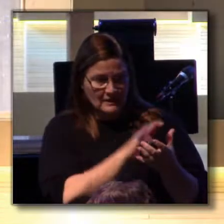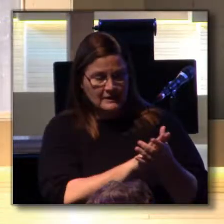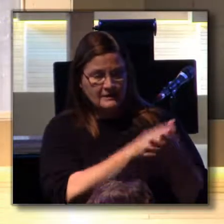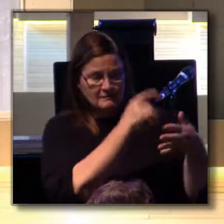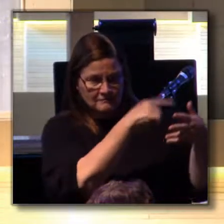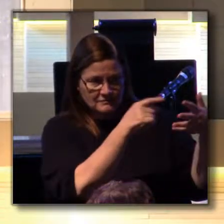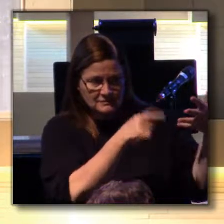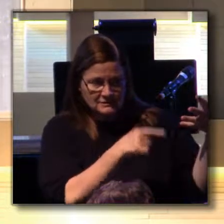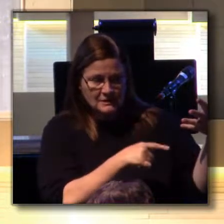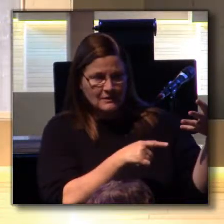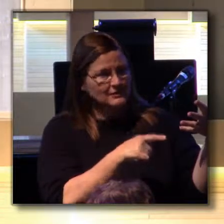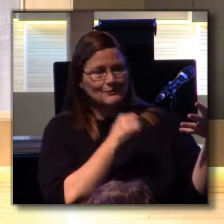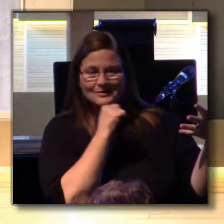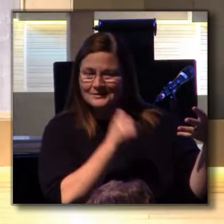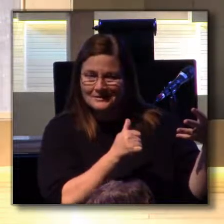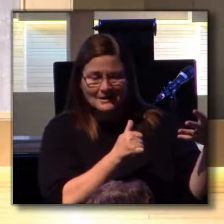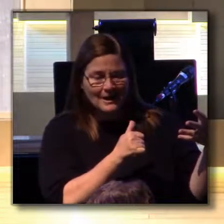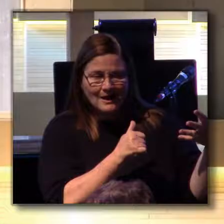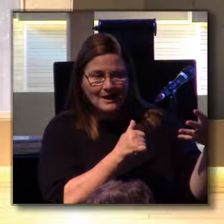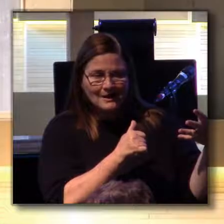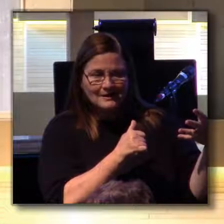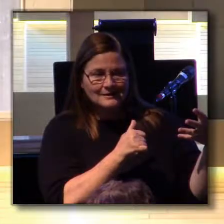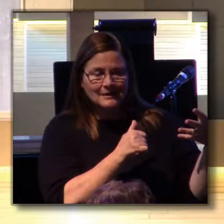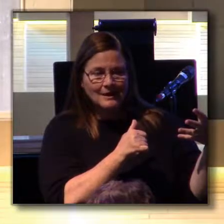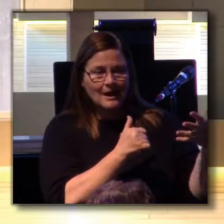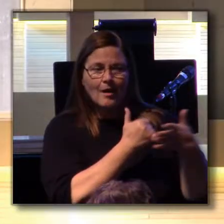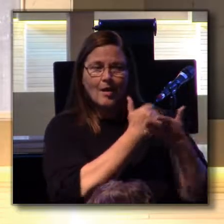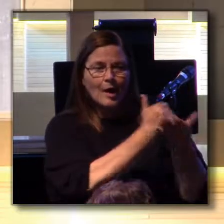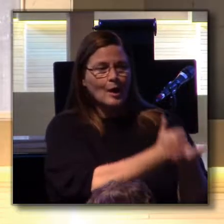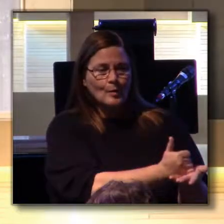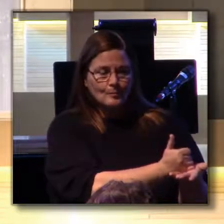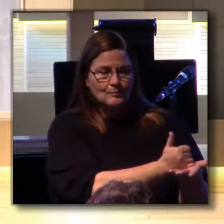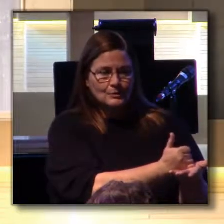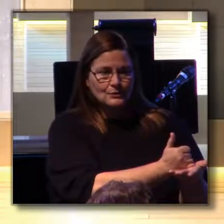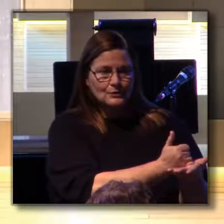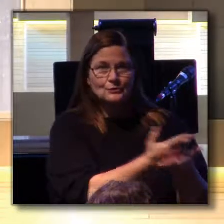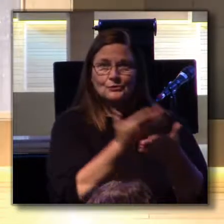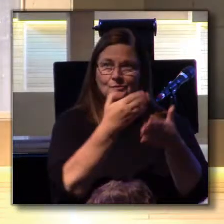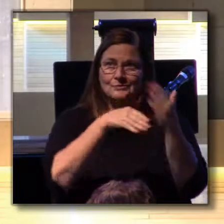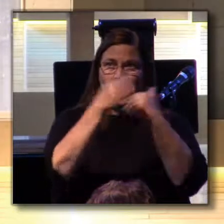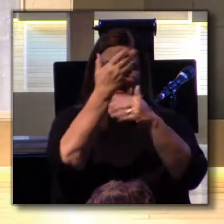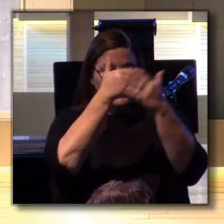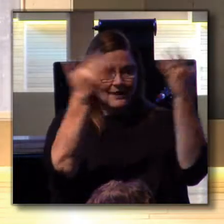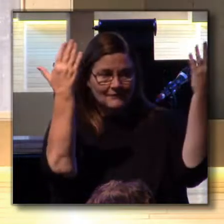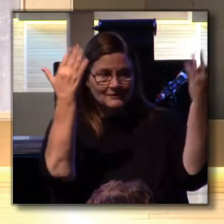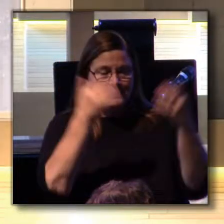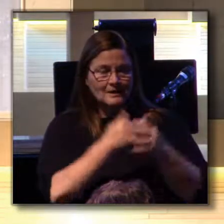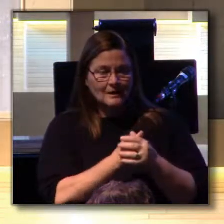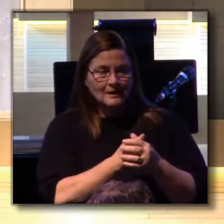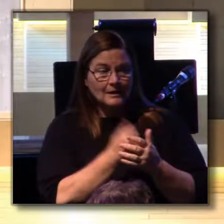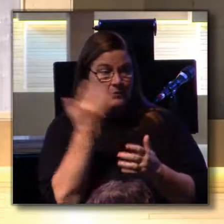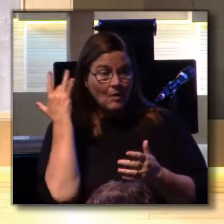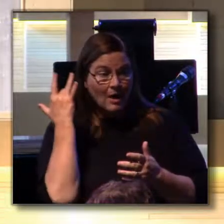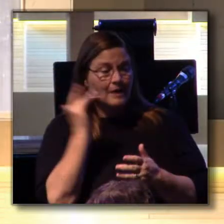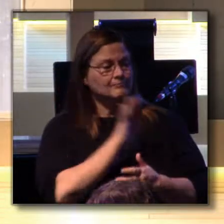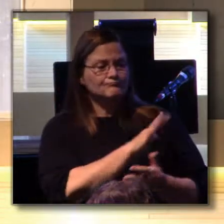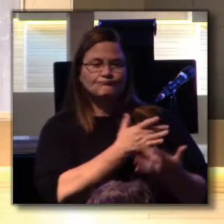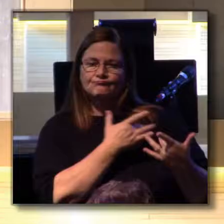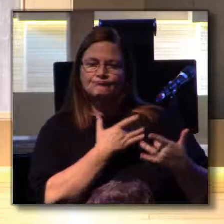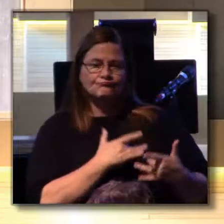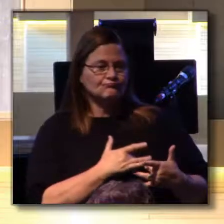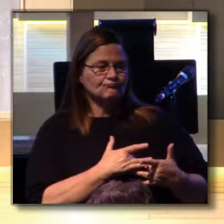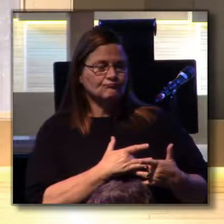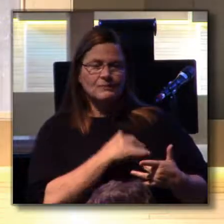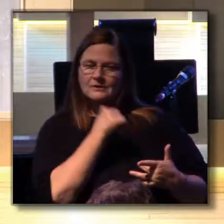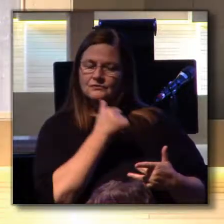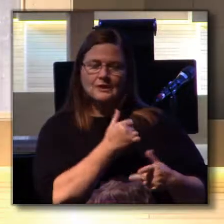that will not get you what you want because your heart is not right before the